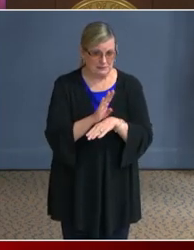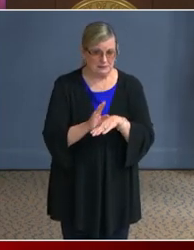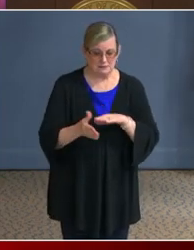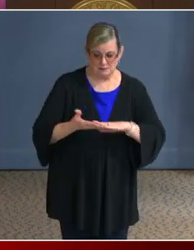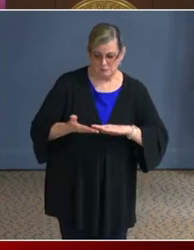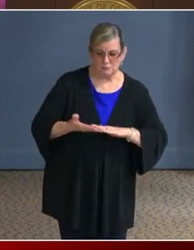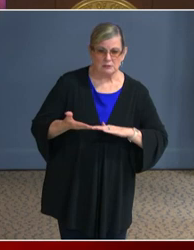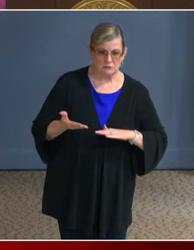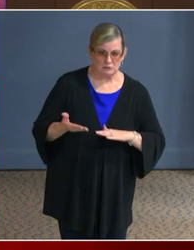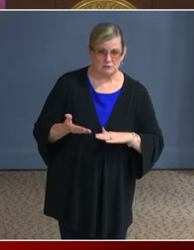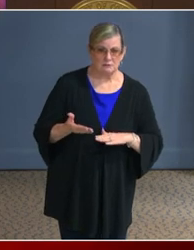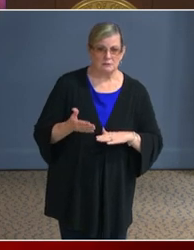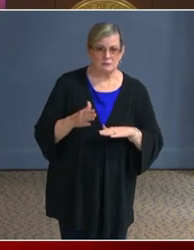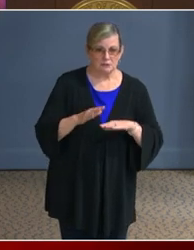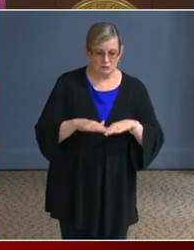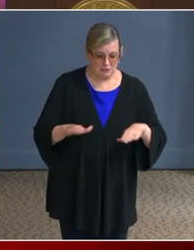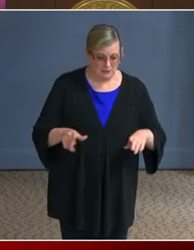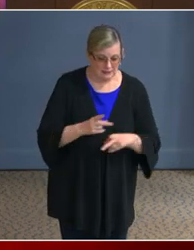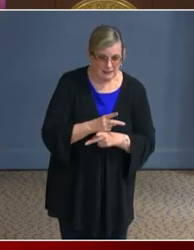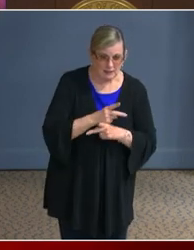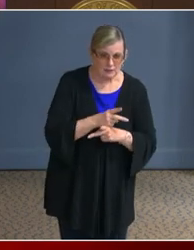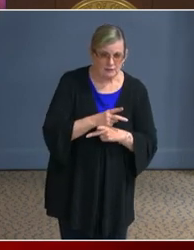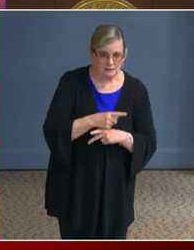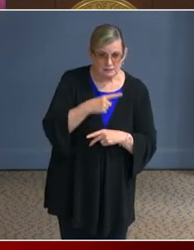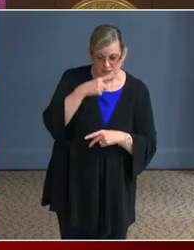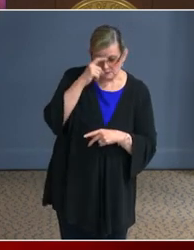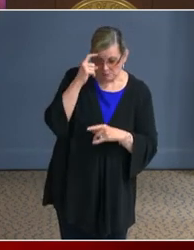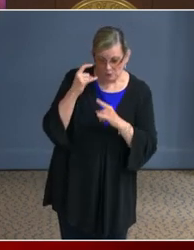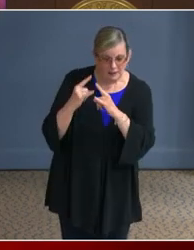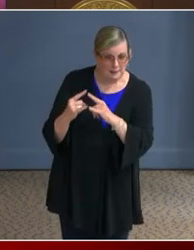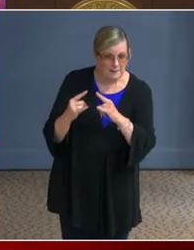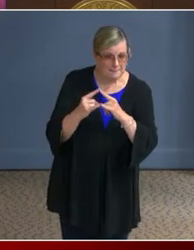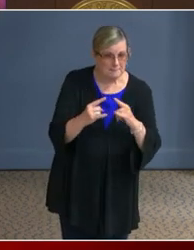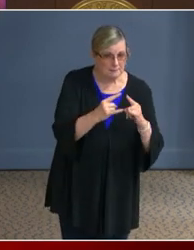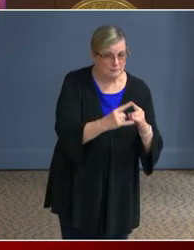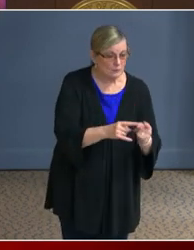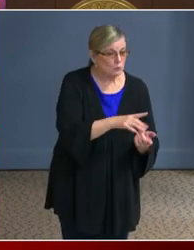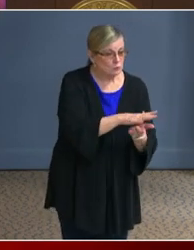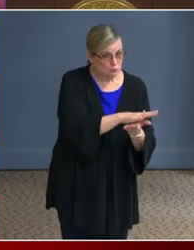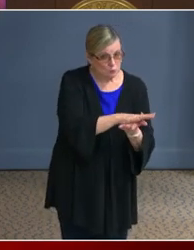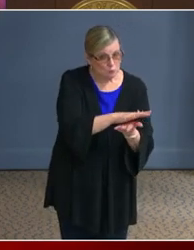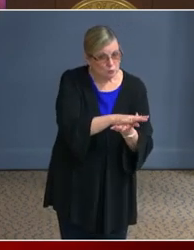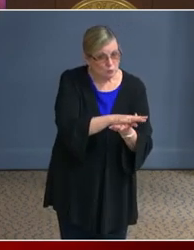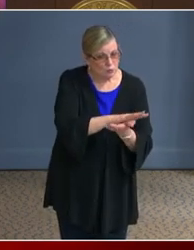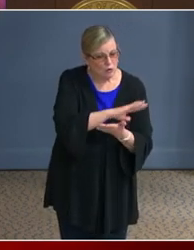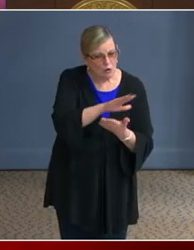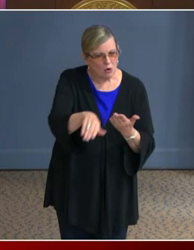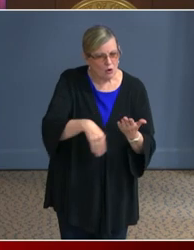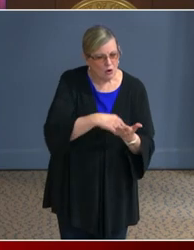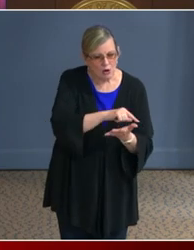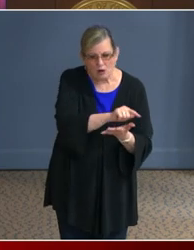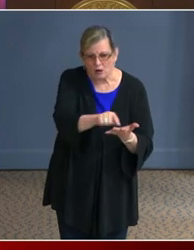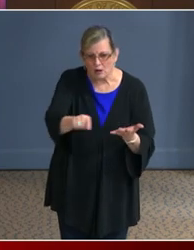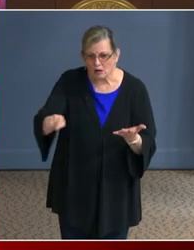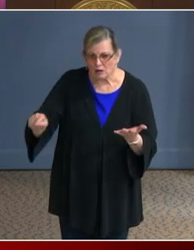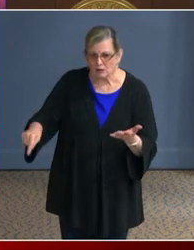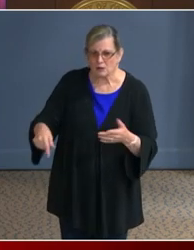operations, child care, summer camps, and schools. And all of those guidances will be posted